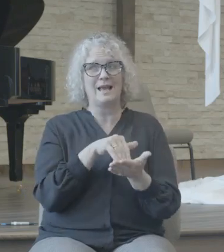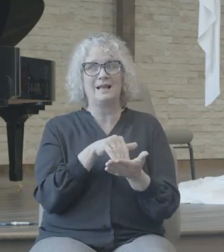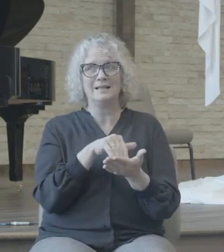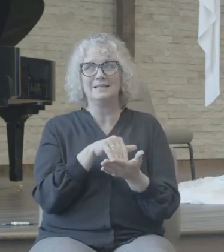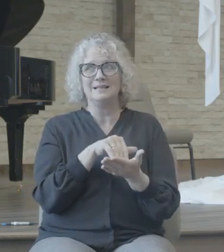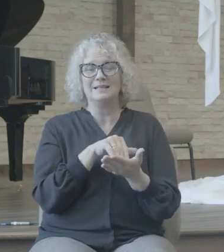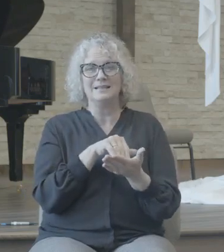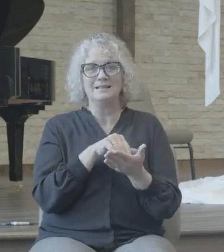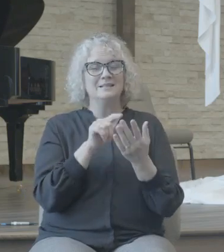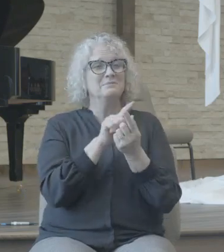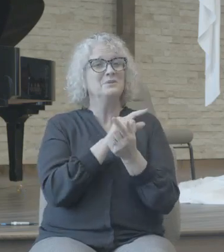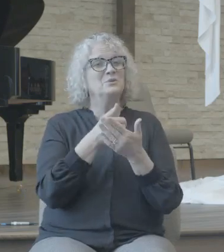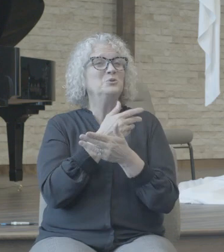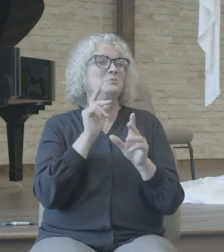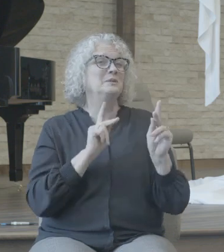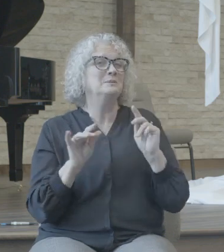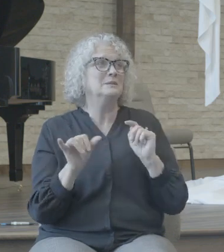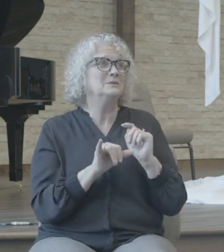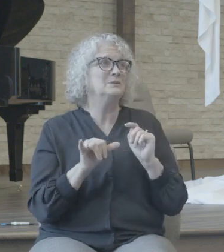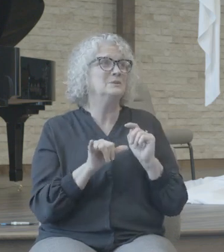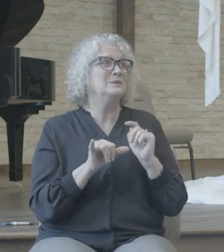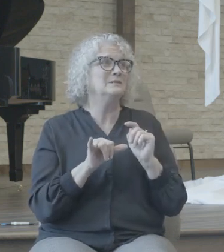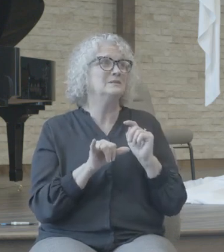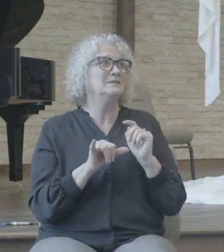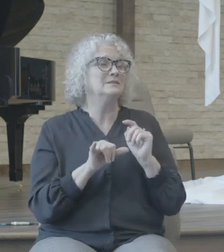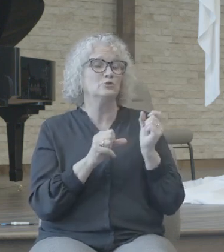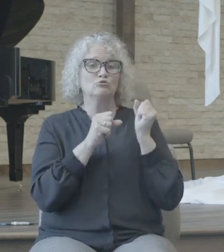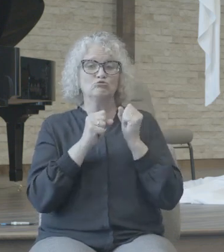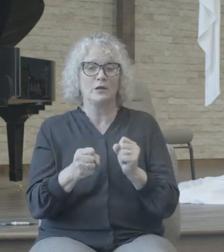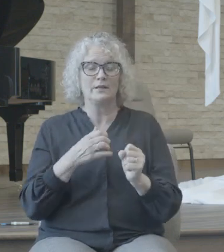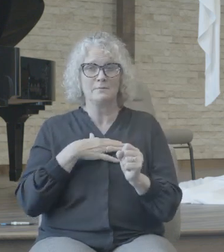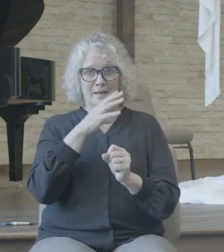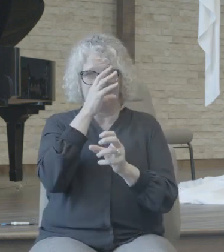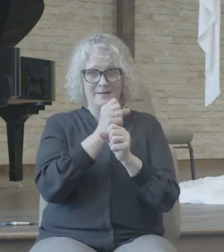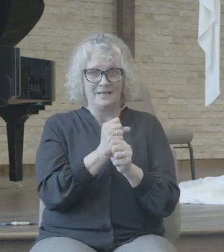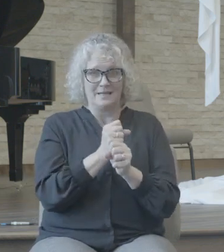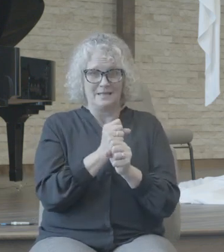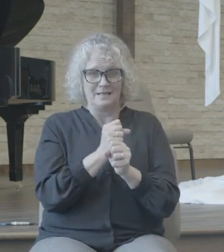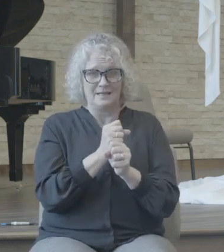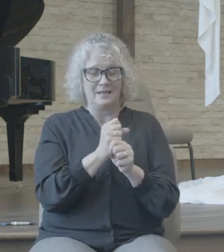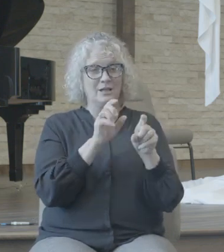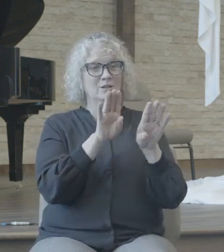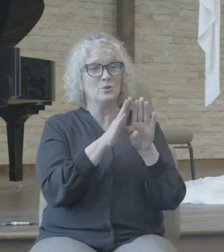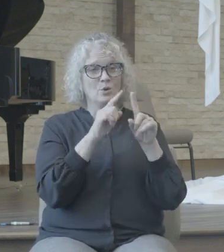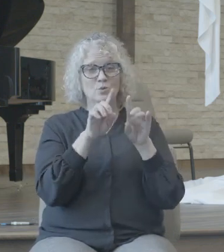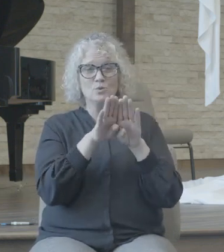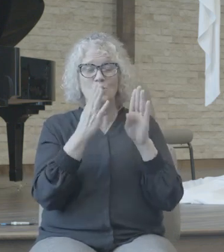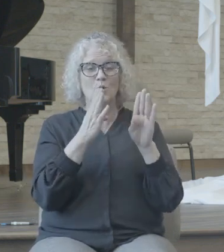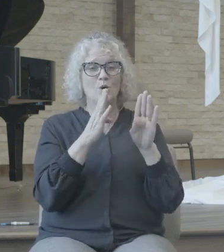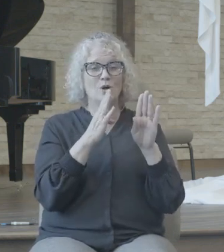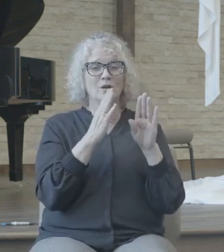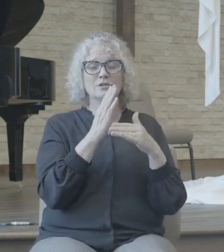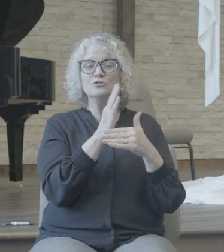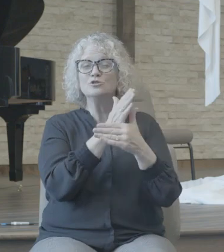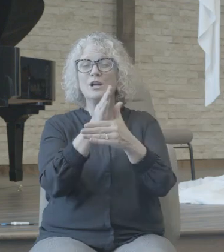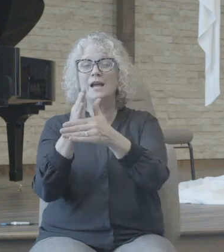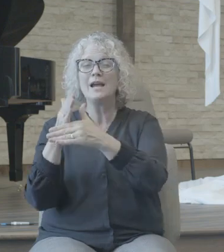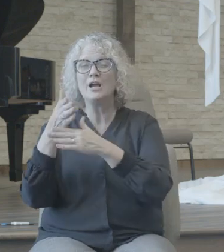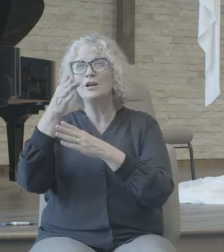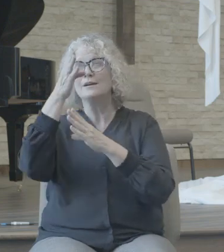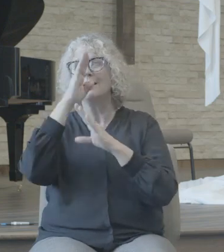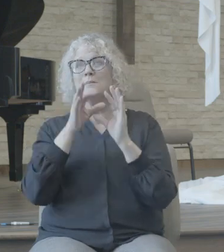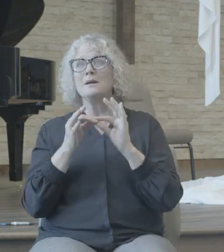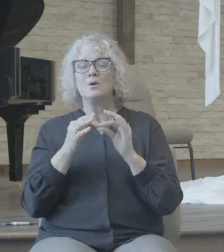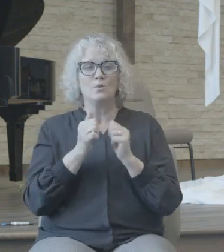new people as well and be able to strengthen my faith and go door to door and share God's amazing love with other people who really need to hear